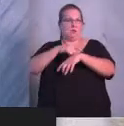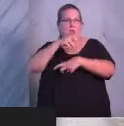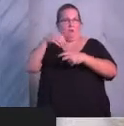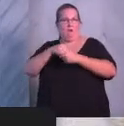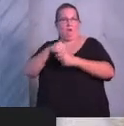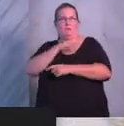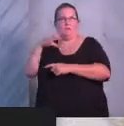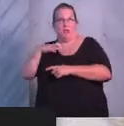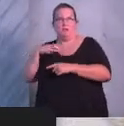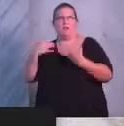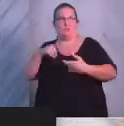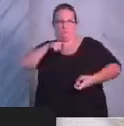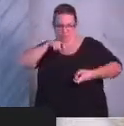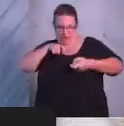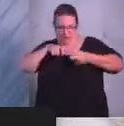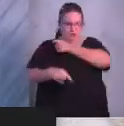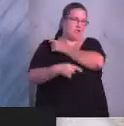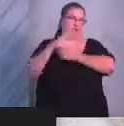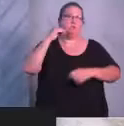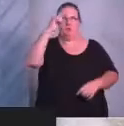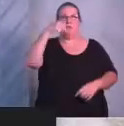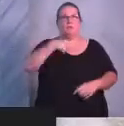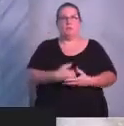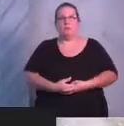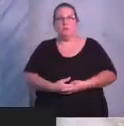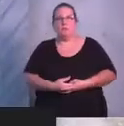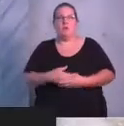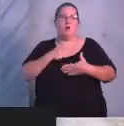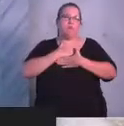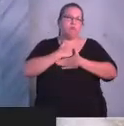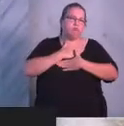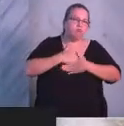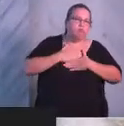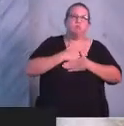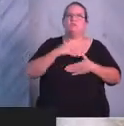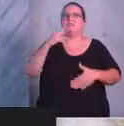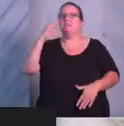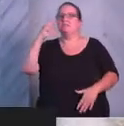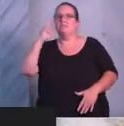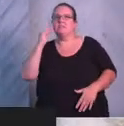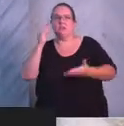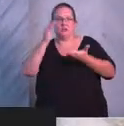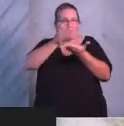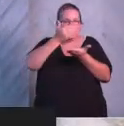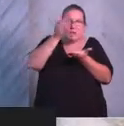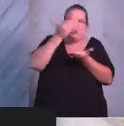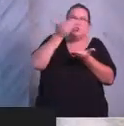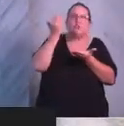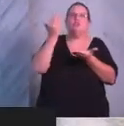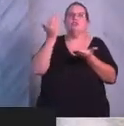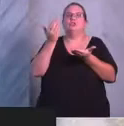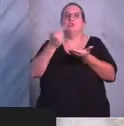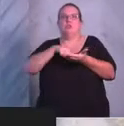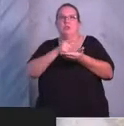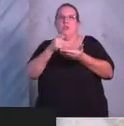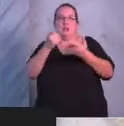of transformation for me. The pleasure or the experience of the smudgings that have been hosted